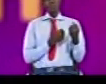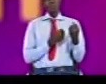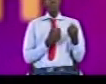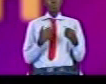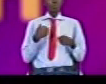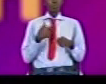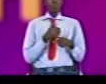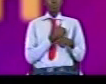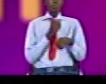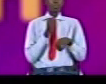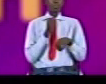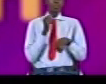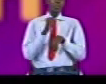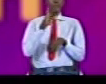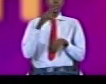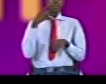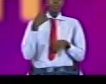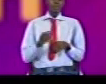Overcome by the word.